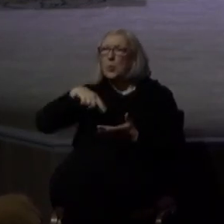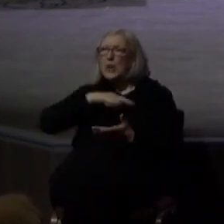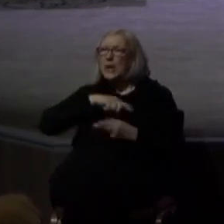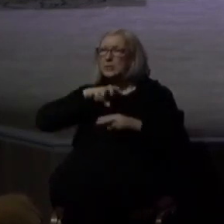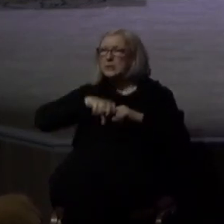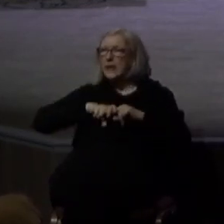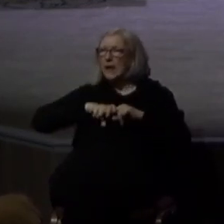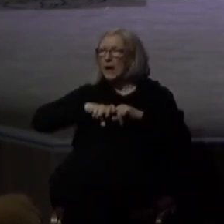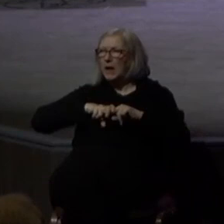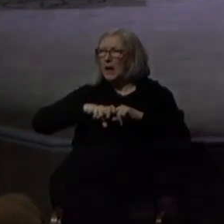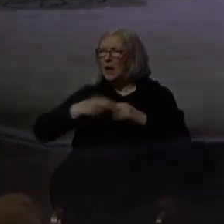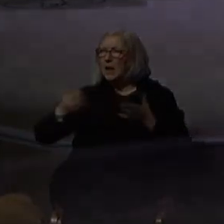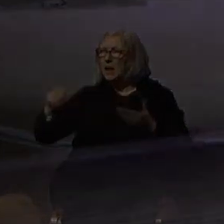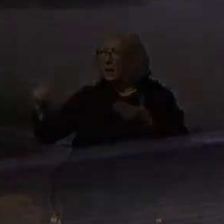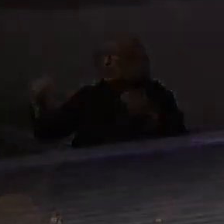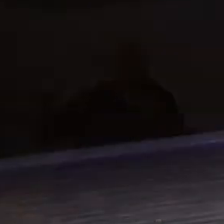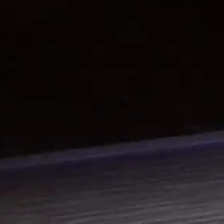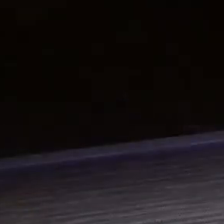Sometimes